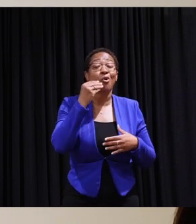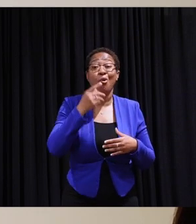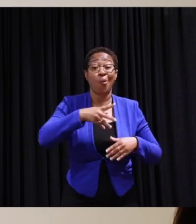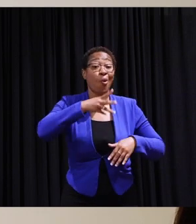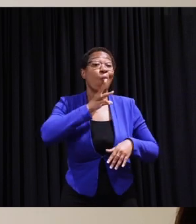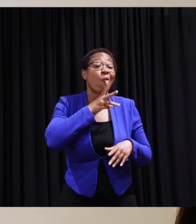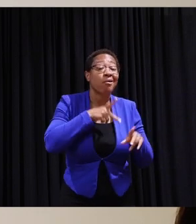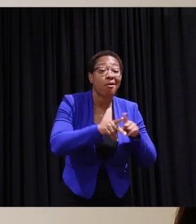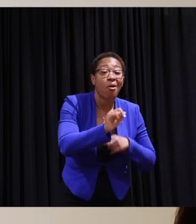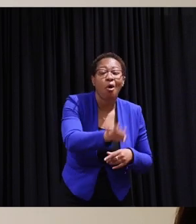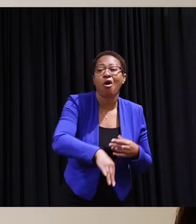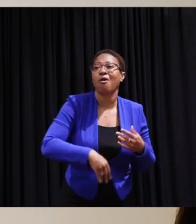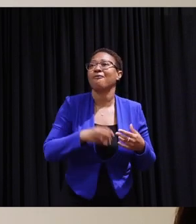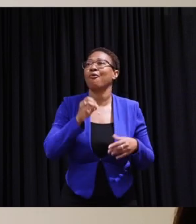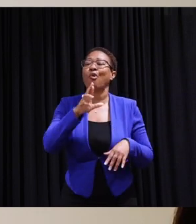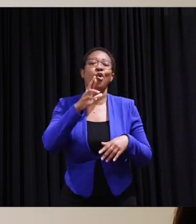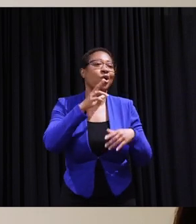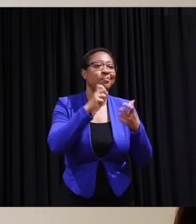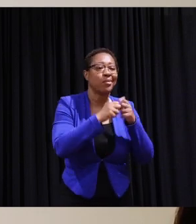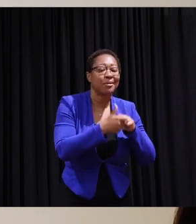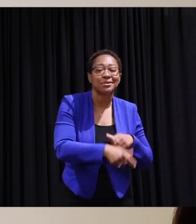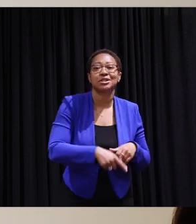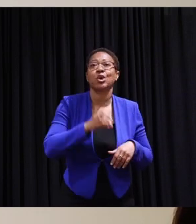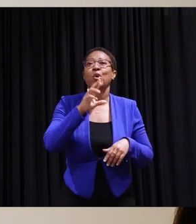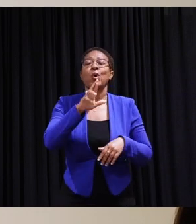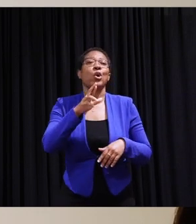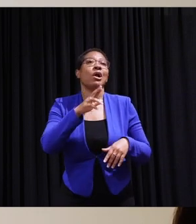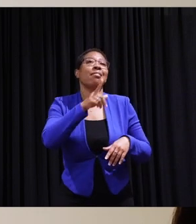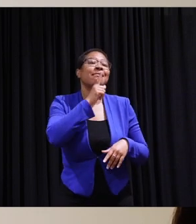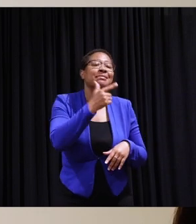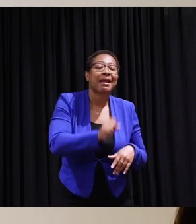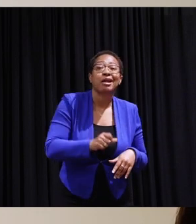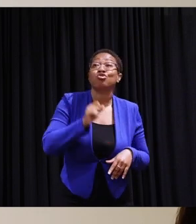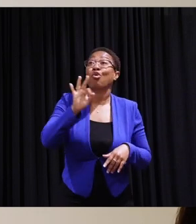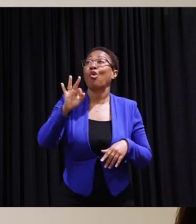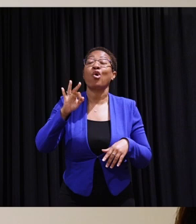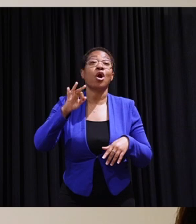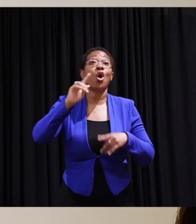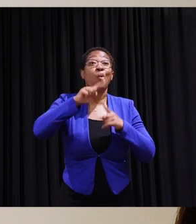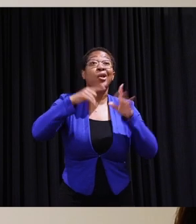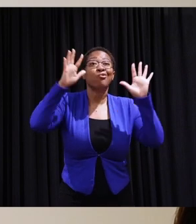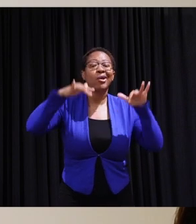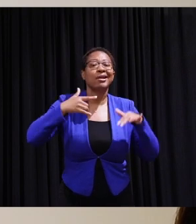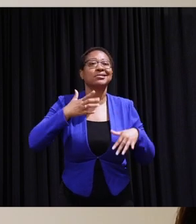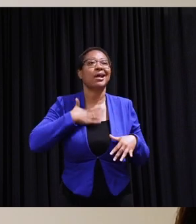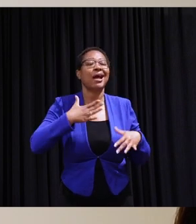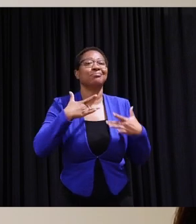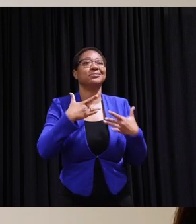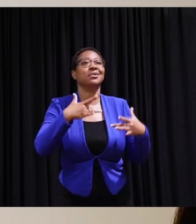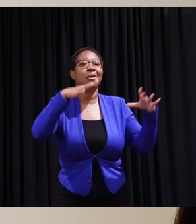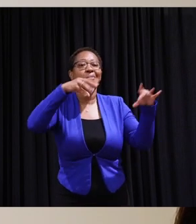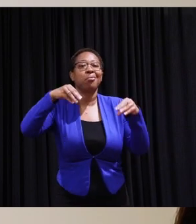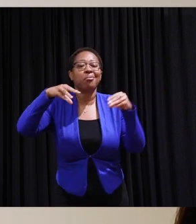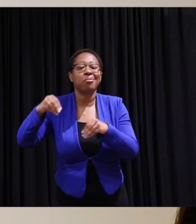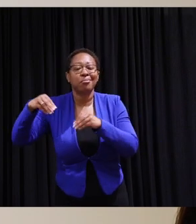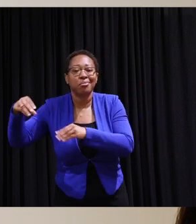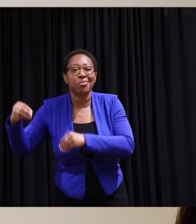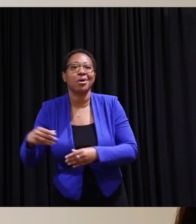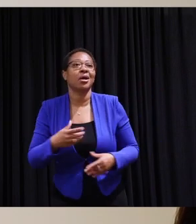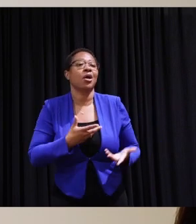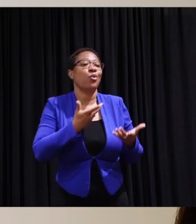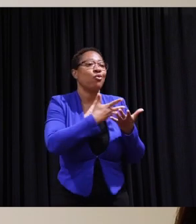or I'm facing energy insecurity, or I'm dealing with outages every time it rains, and I'm losing money